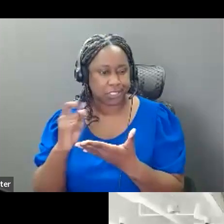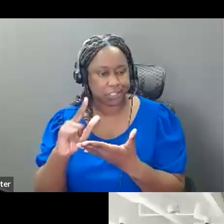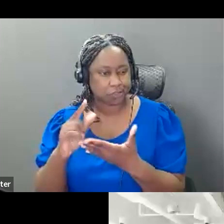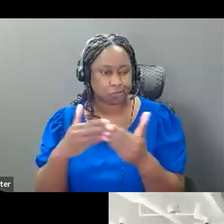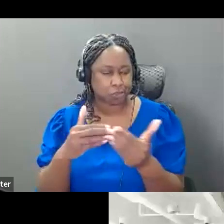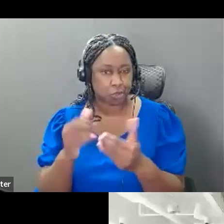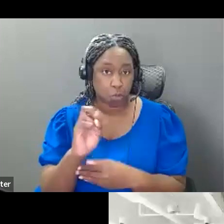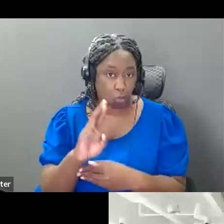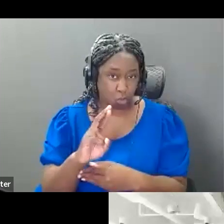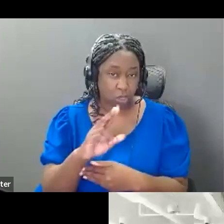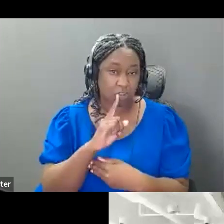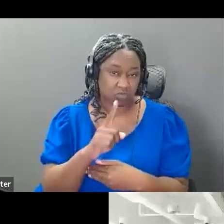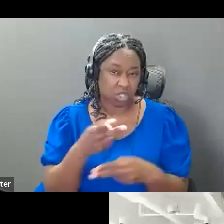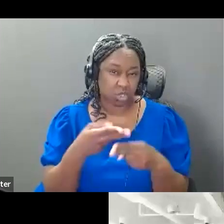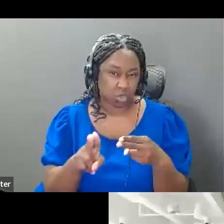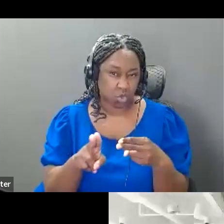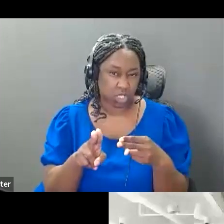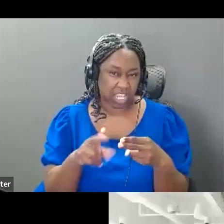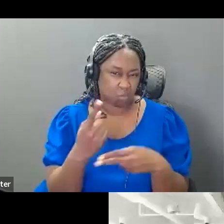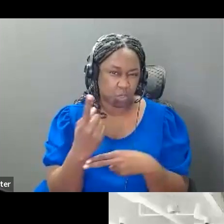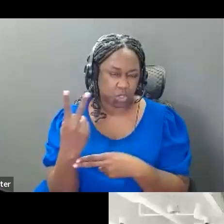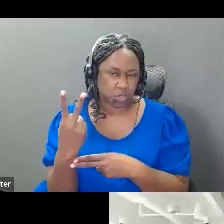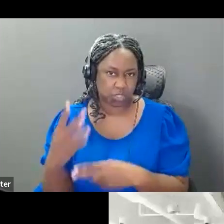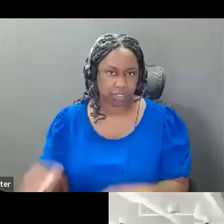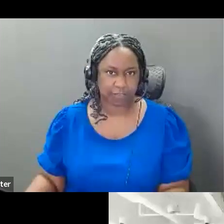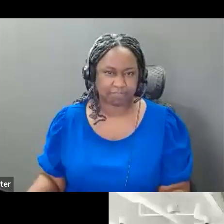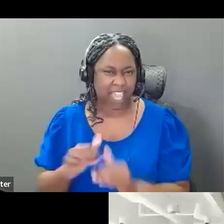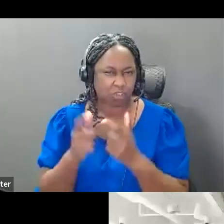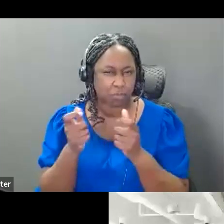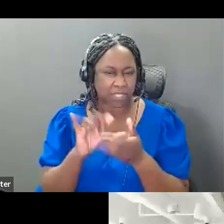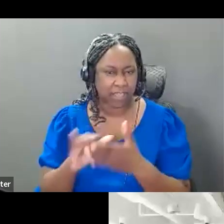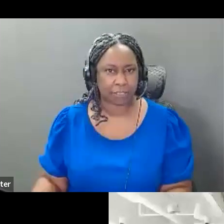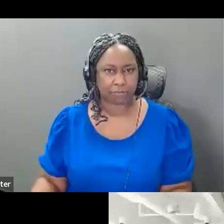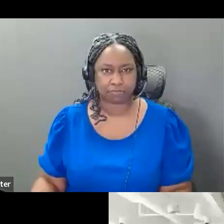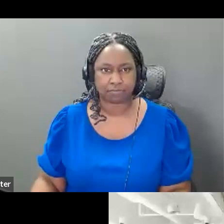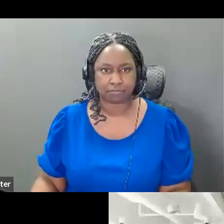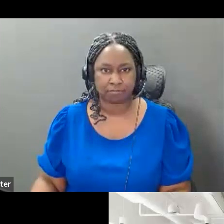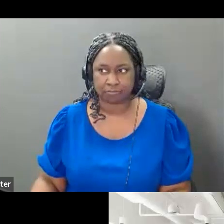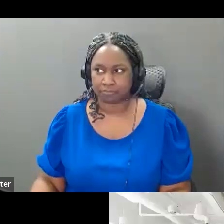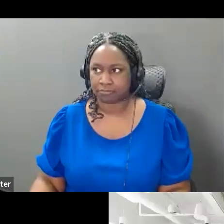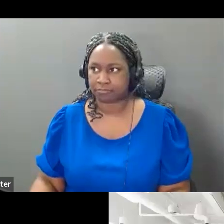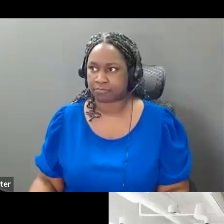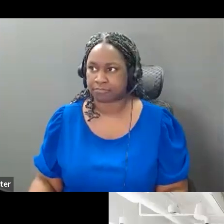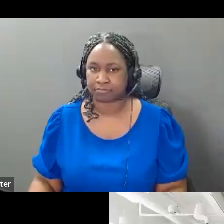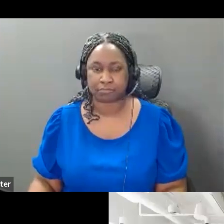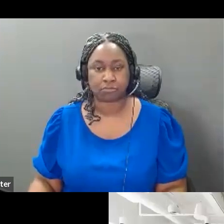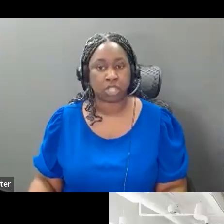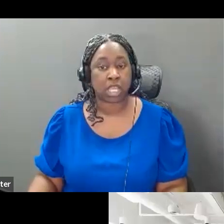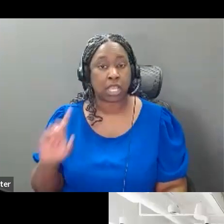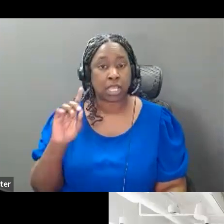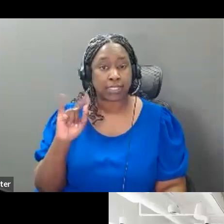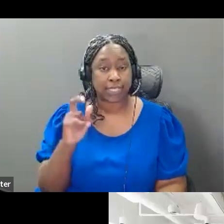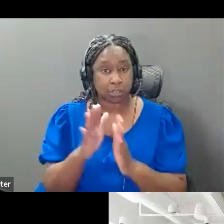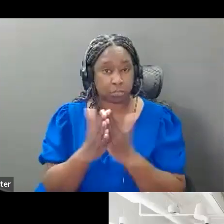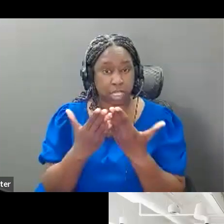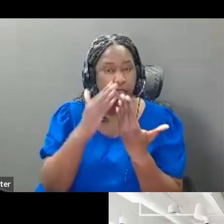be, or it's a real short piece and you're only going to have 1 or 2 bites at the apple. How do you manage that? Yeah, so with the data book, it's, I think the cover is